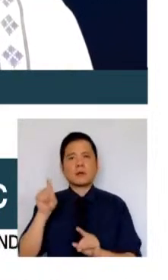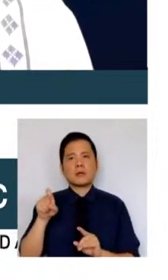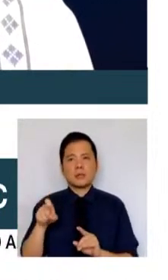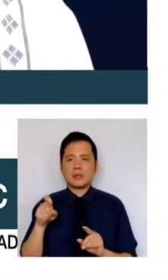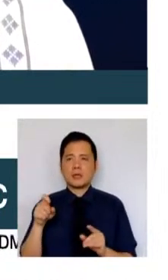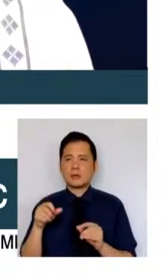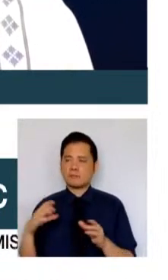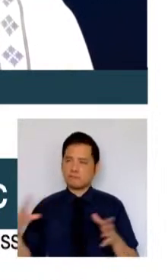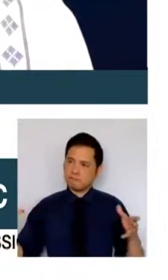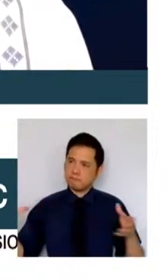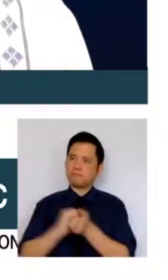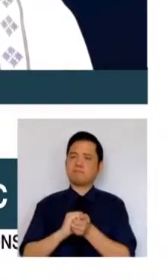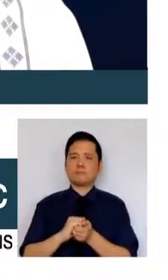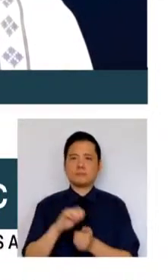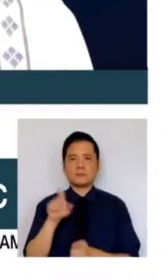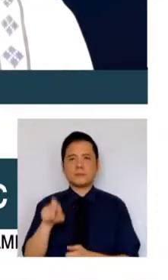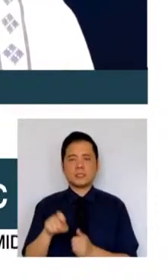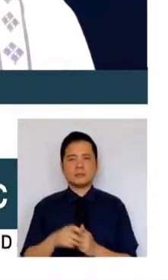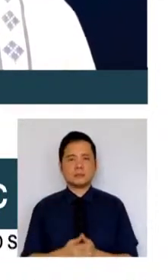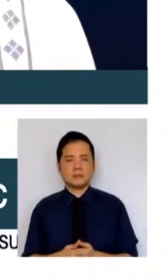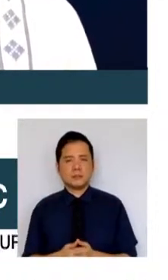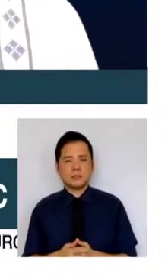of the country post-pandemic?